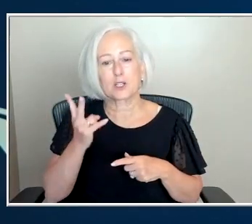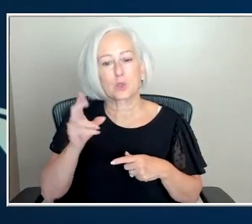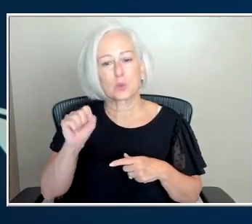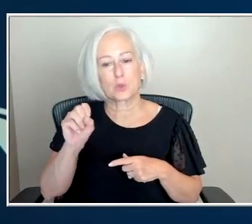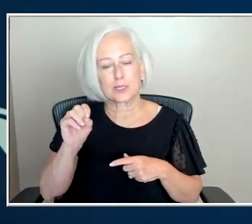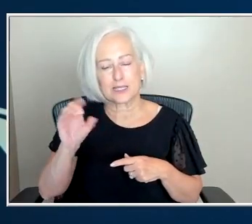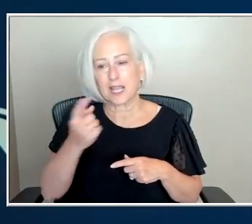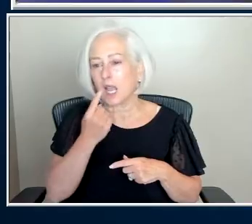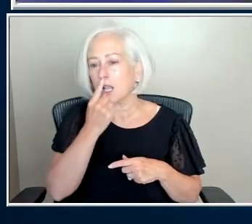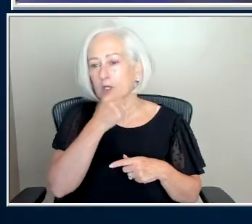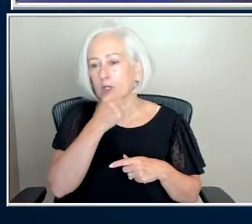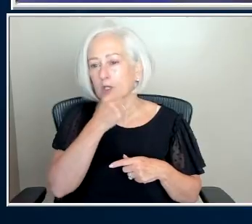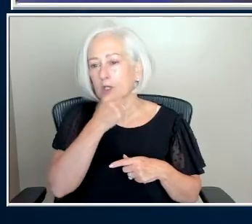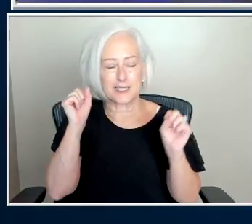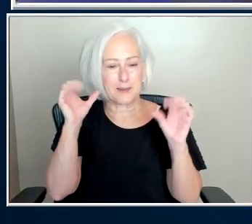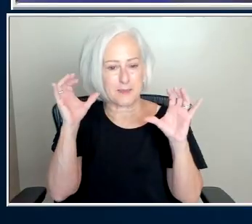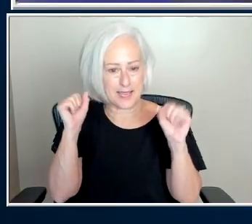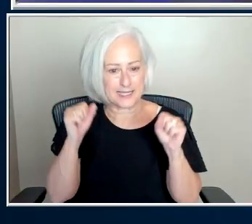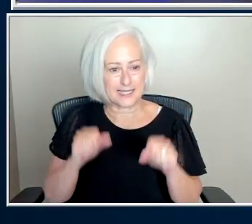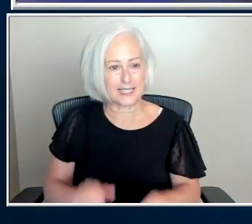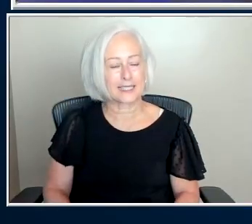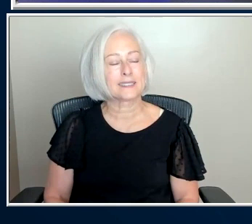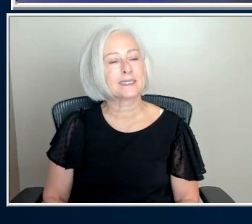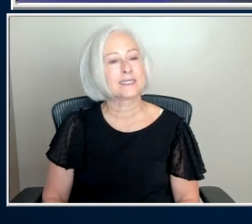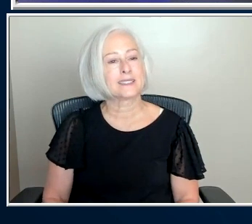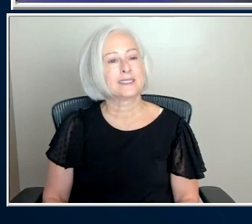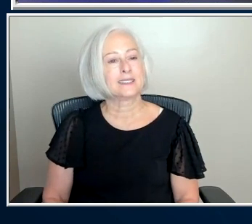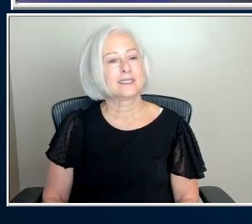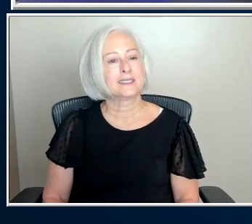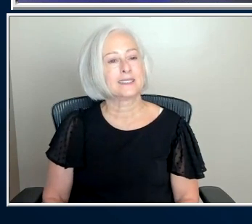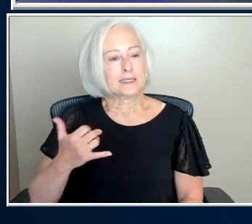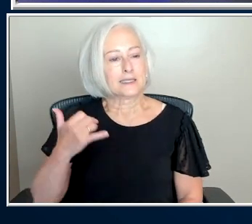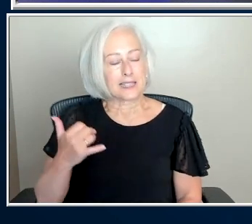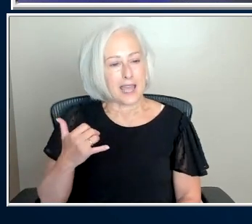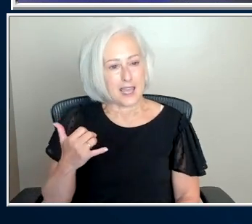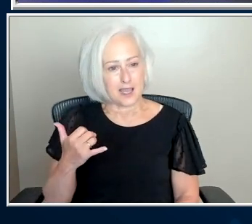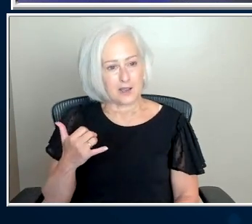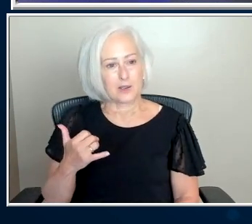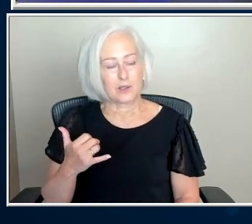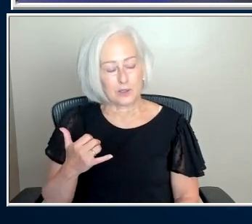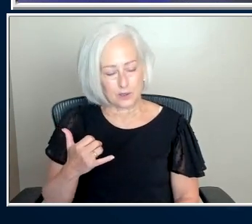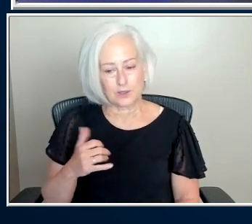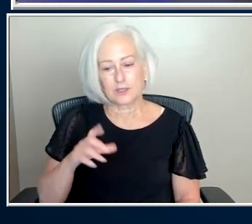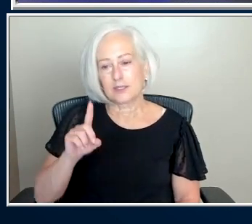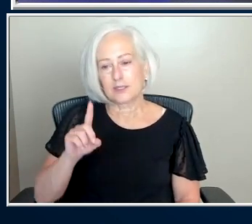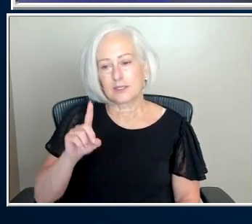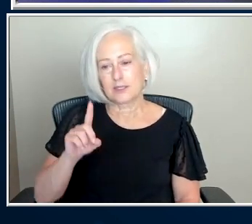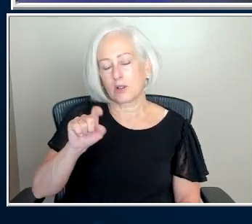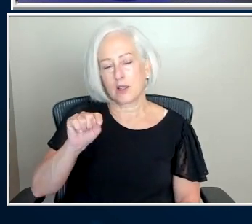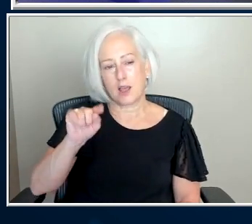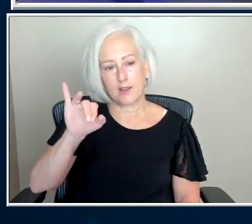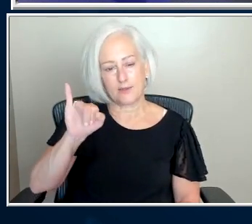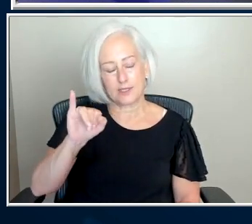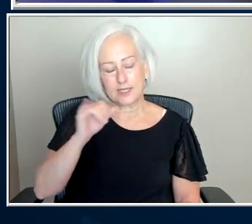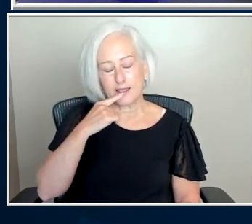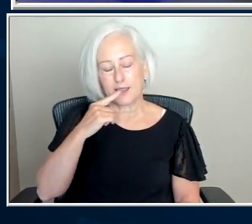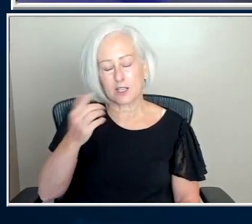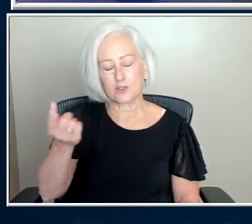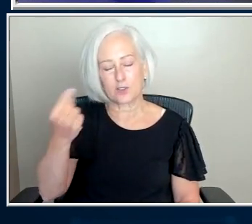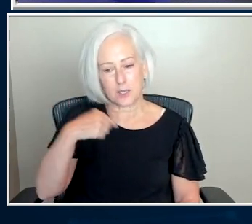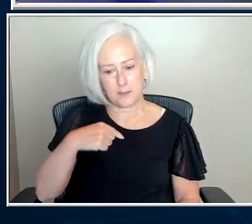remarkable thing. Let's get our takeaways today. And Dr. Lutfi, thank you for being with us today. What do you want folks to take away from this